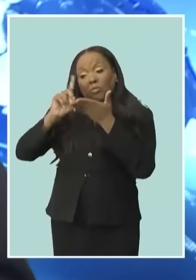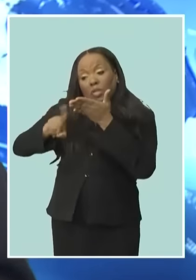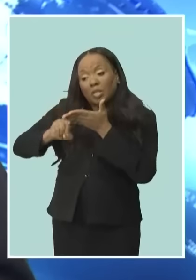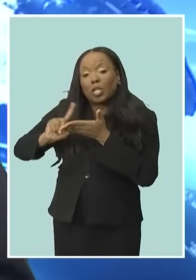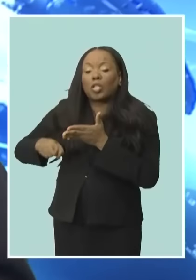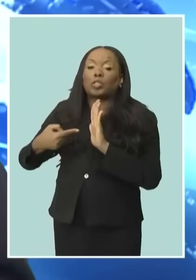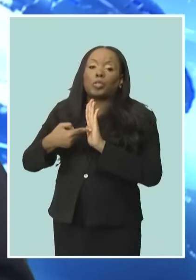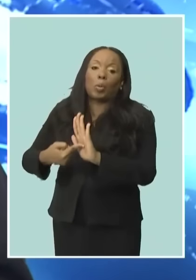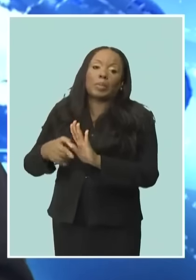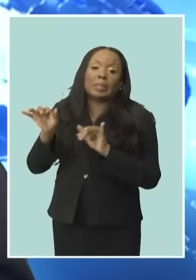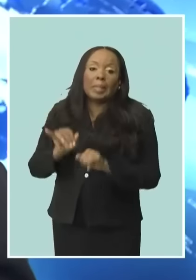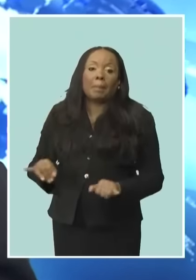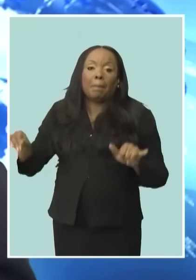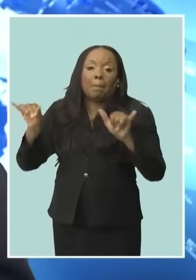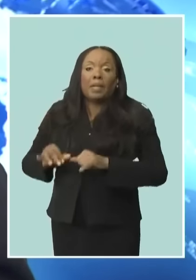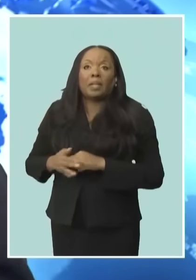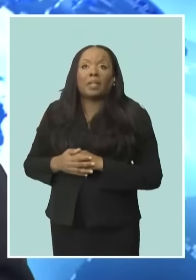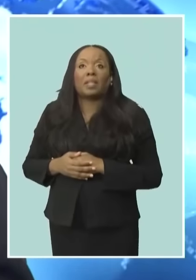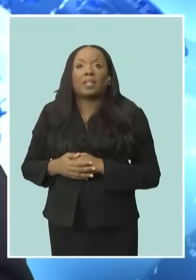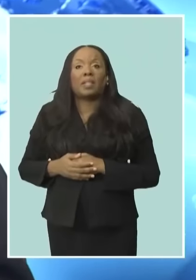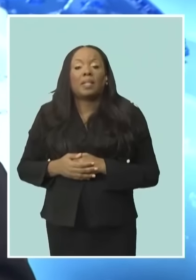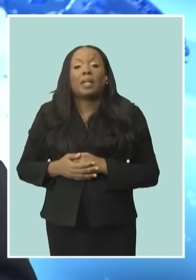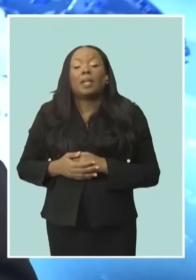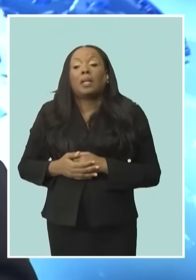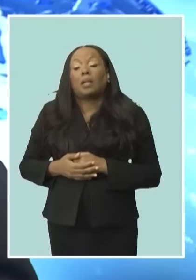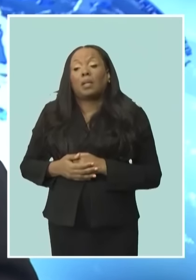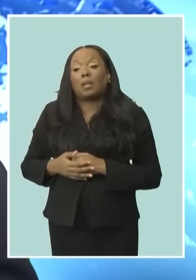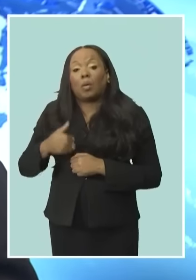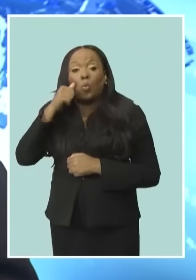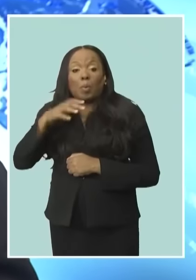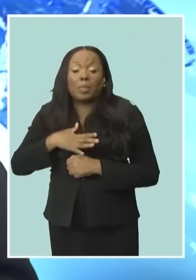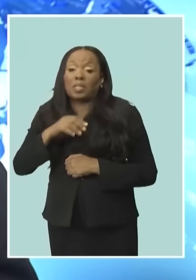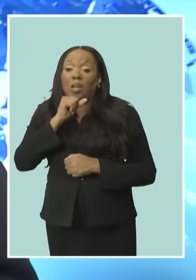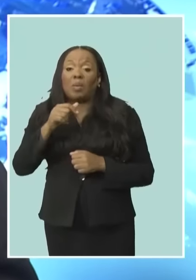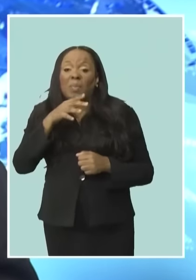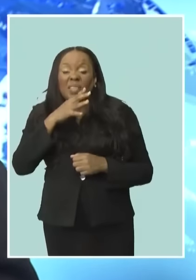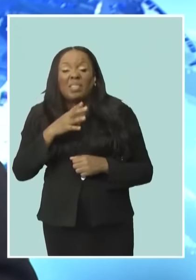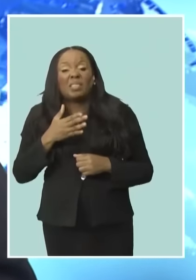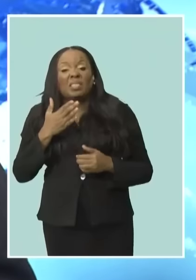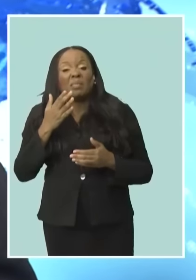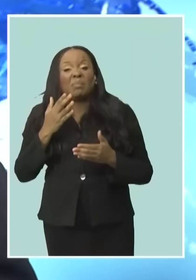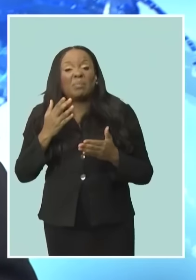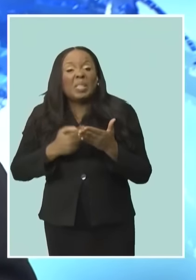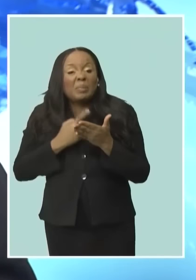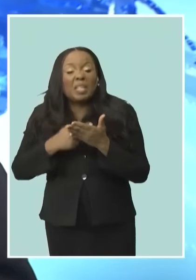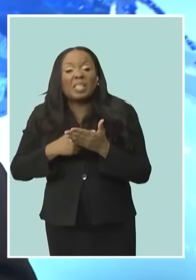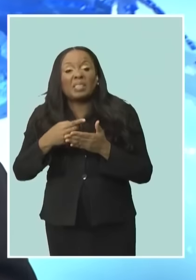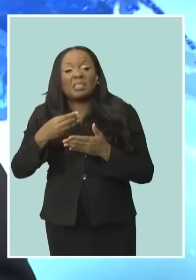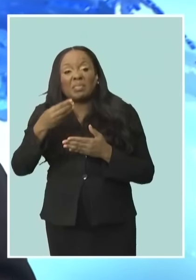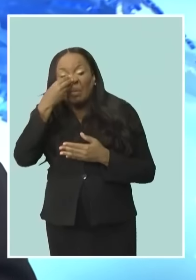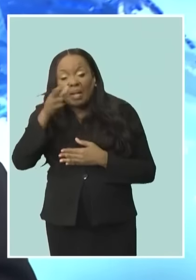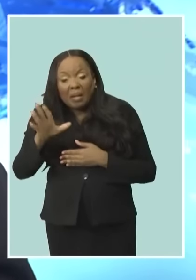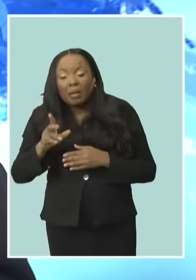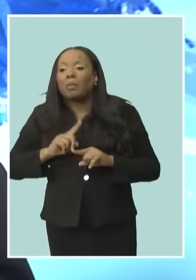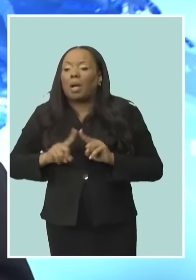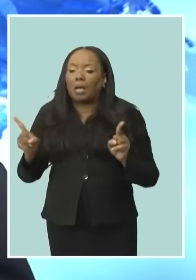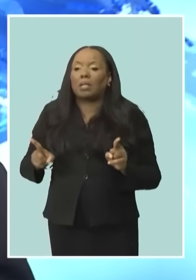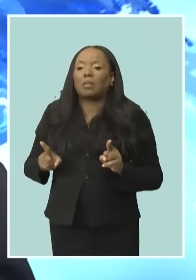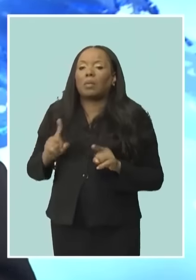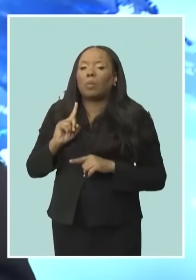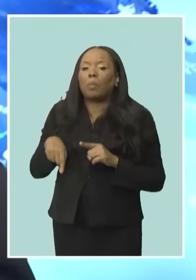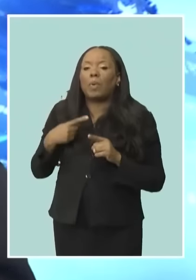not a mother is less likely to vote than a woman who is a mother. That's her expectation. The older persons tend to vote, so certainly the